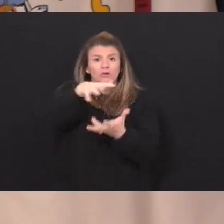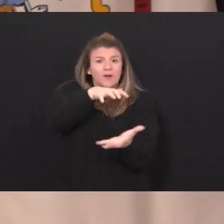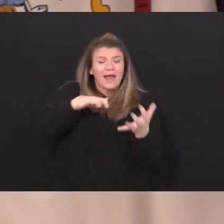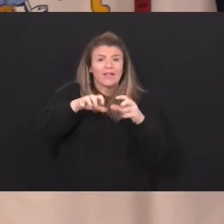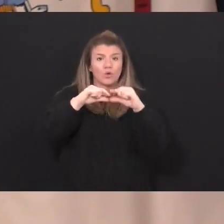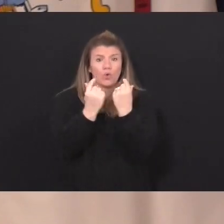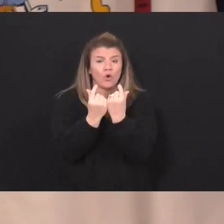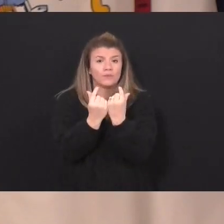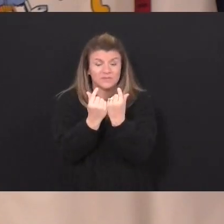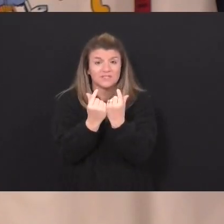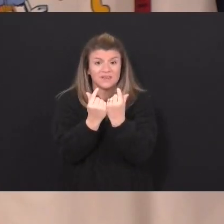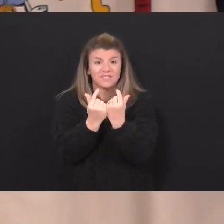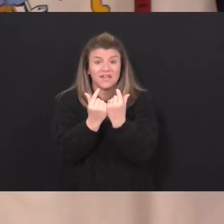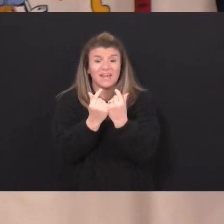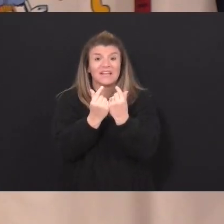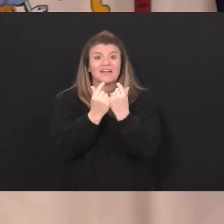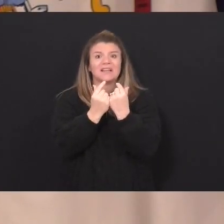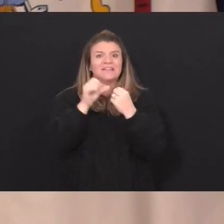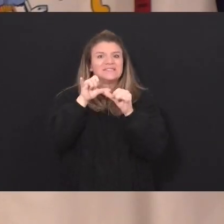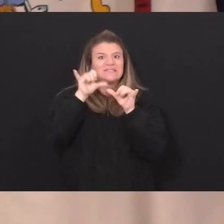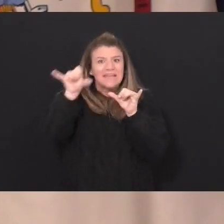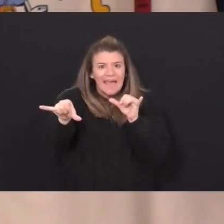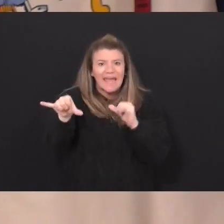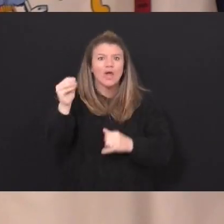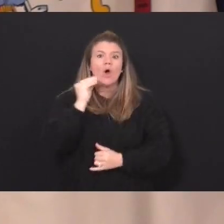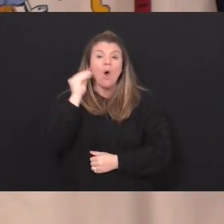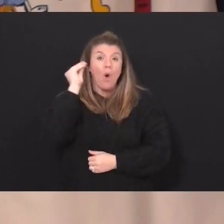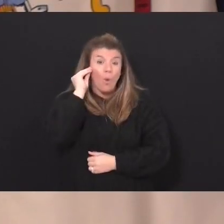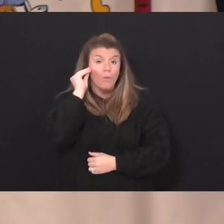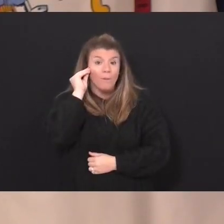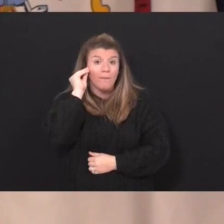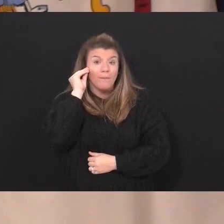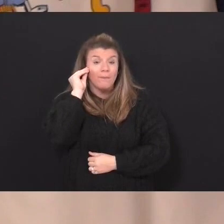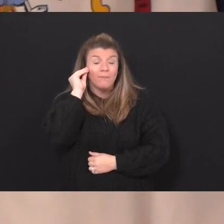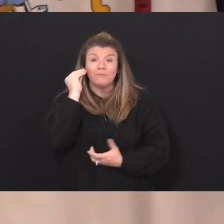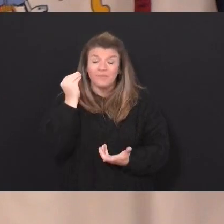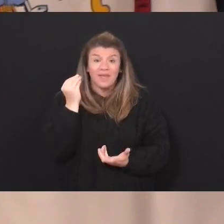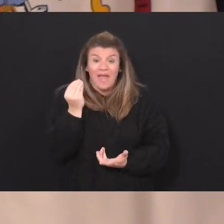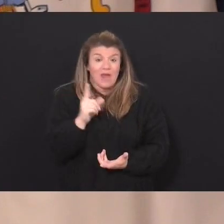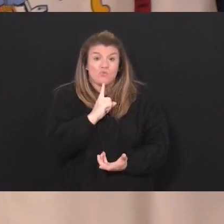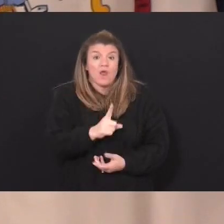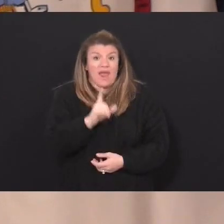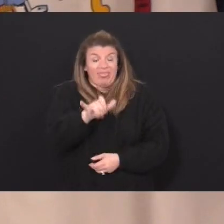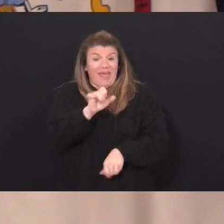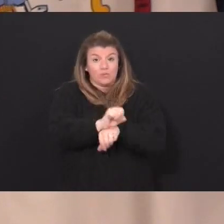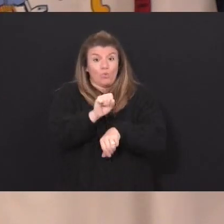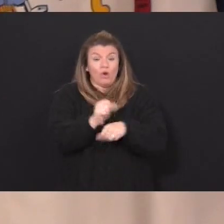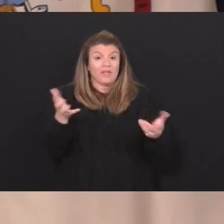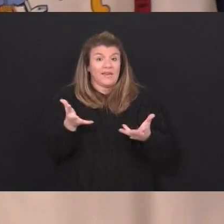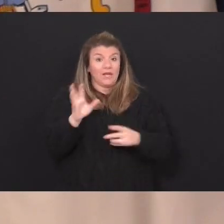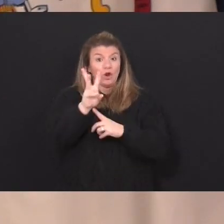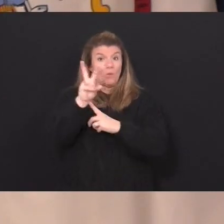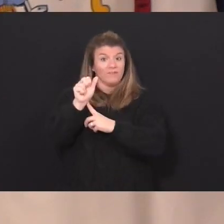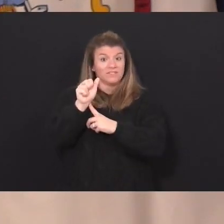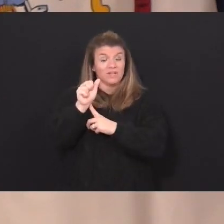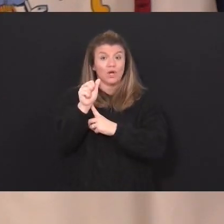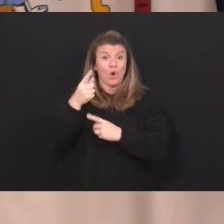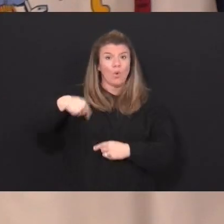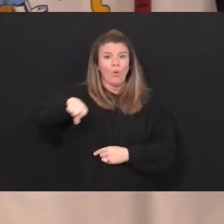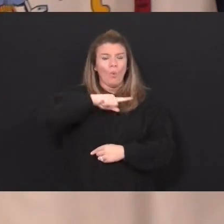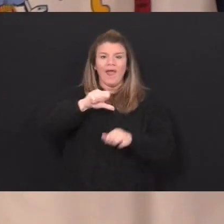crowds, absolutely stay home. It's working in West Virginia. You've got to stay that